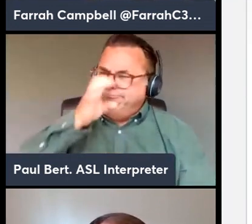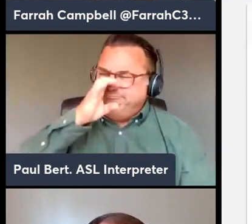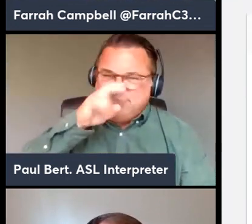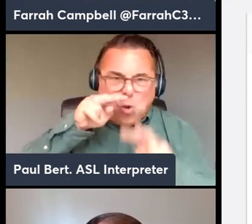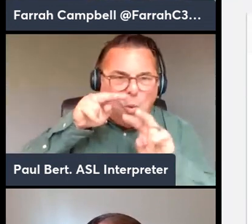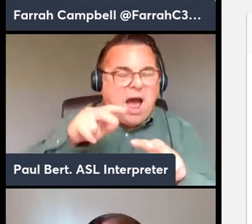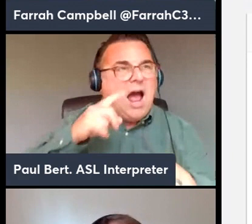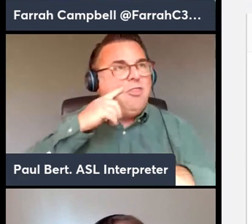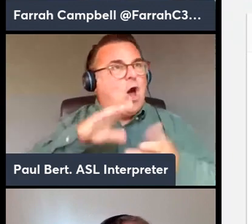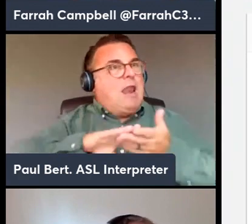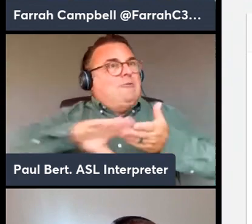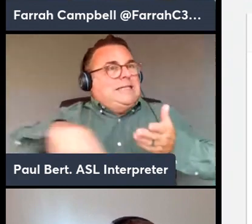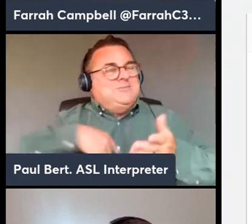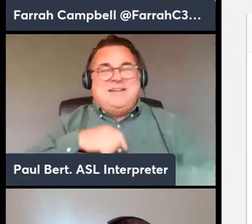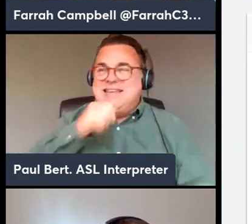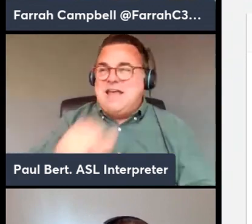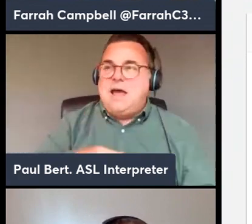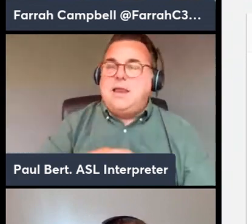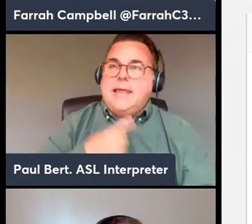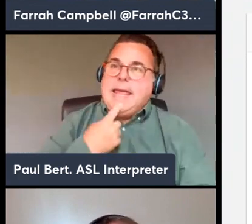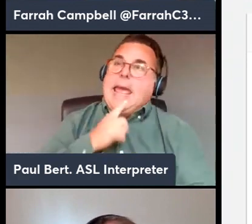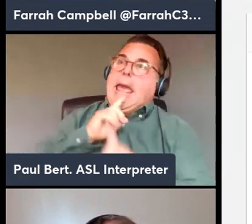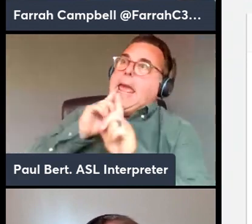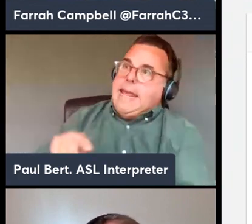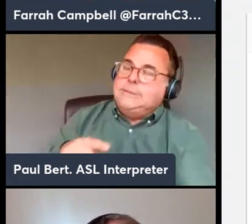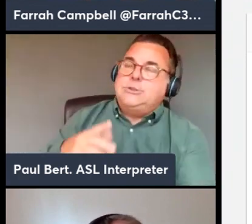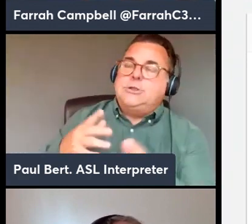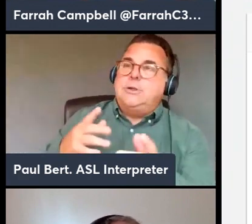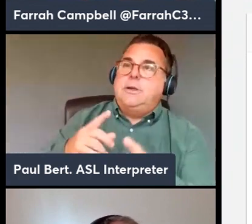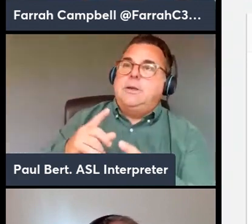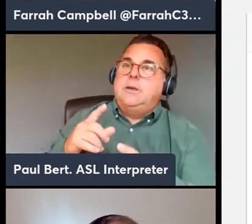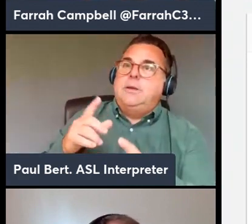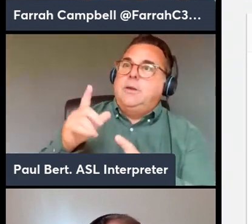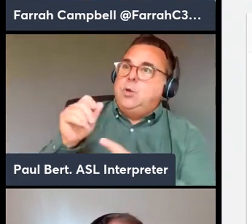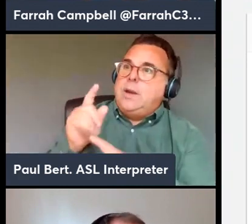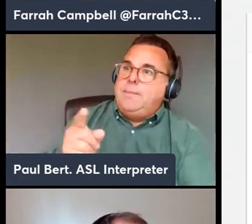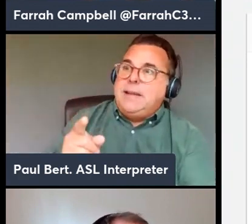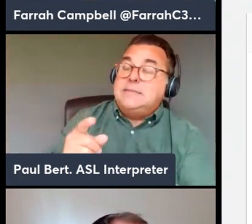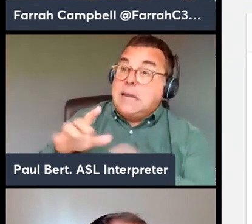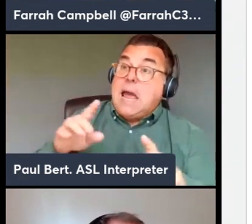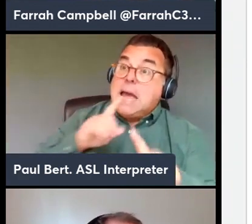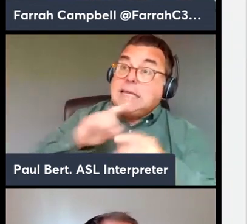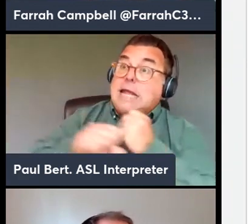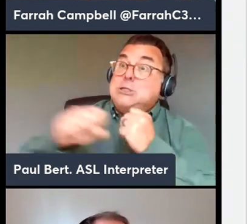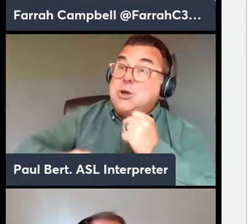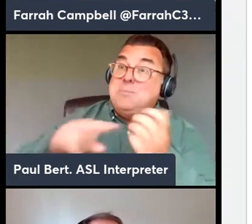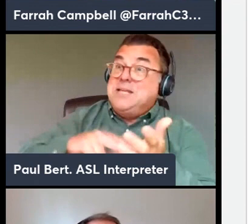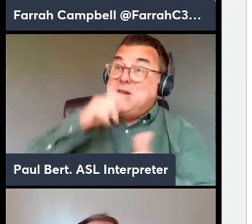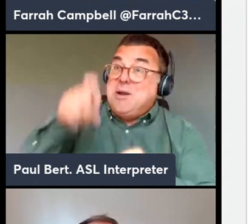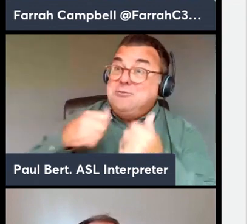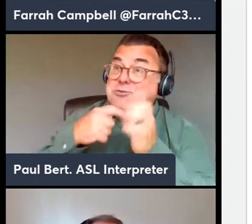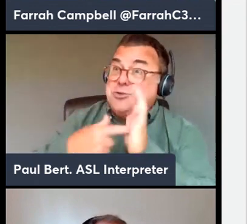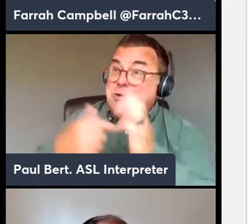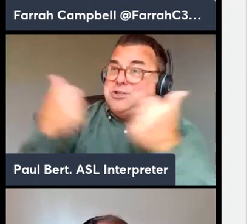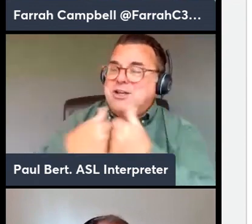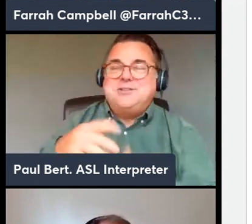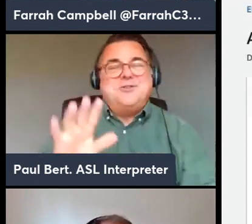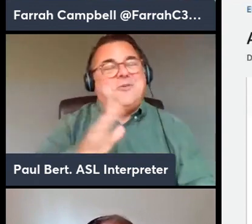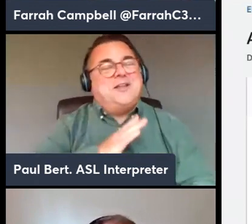Gosh, I was hoping we just answer questions for 20 more minutes, and then I don't have to do it. No, it's fine.